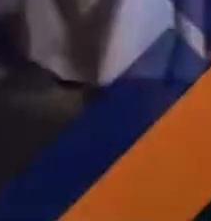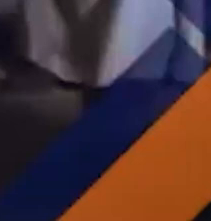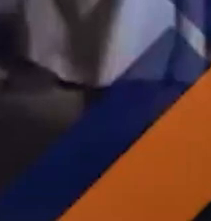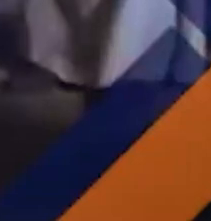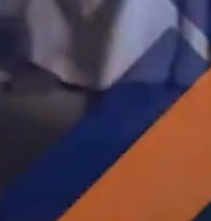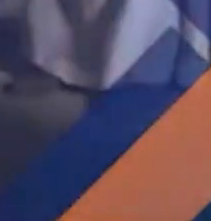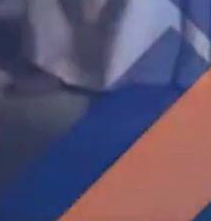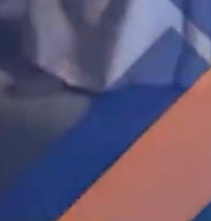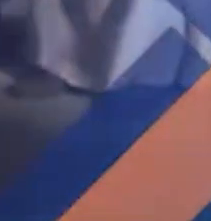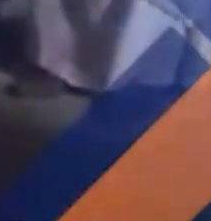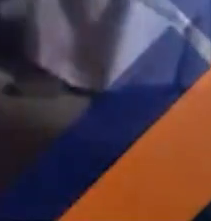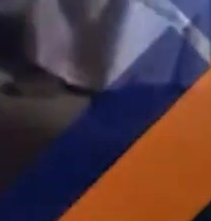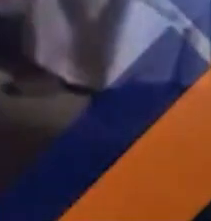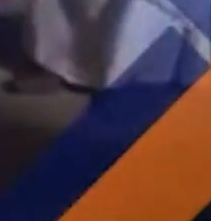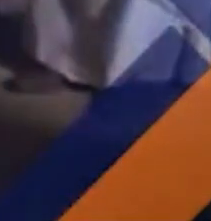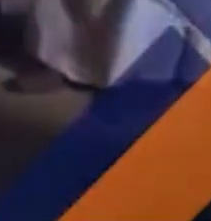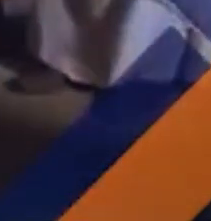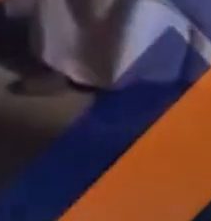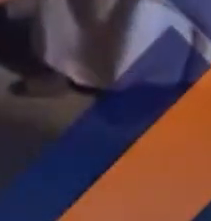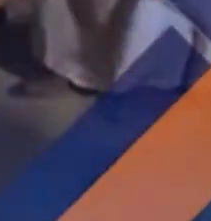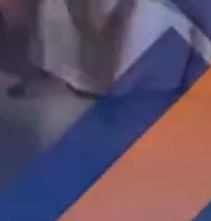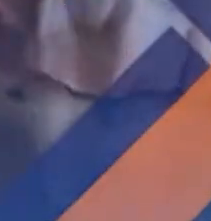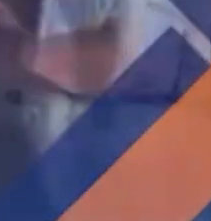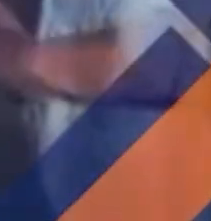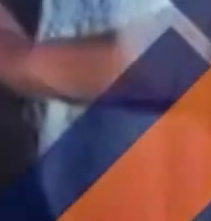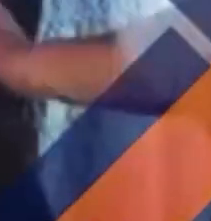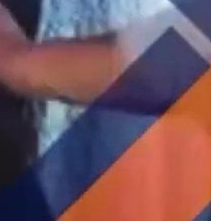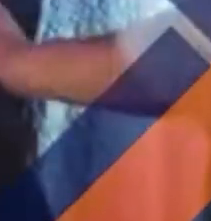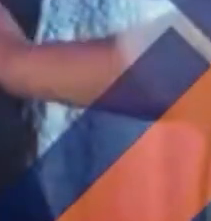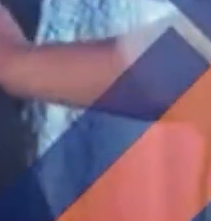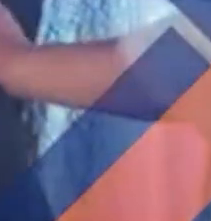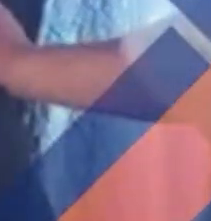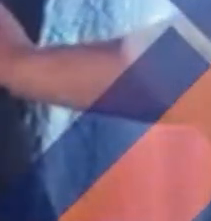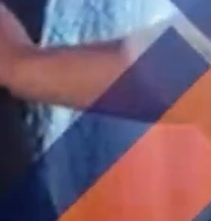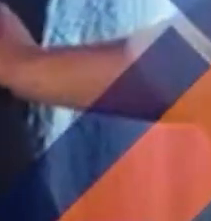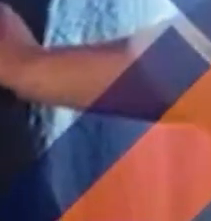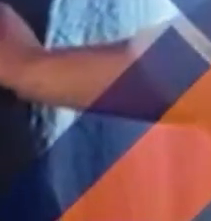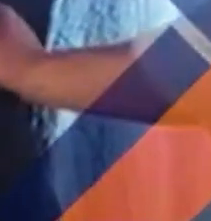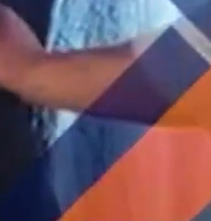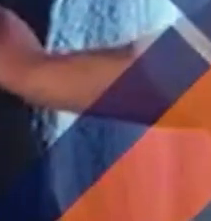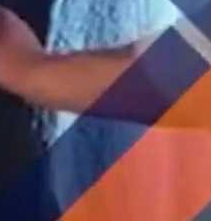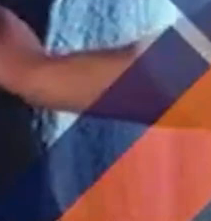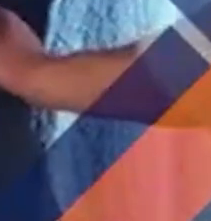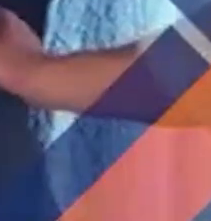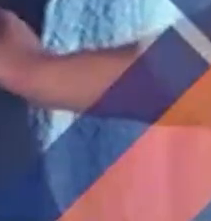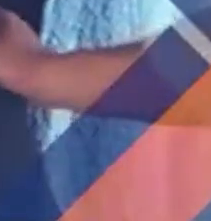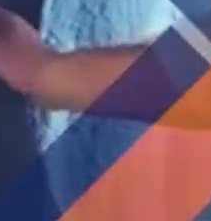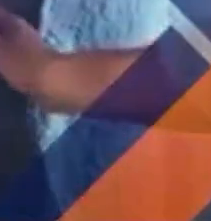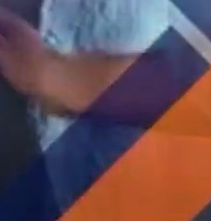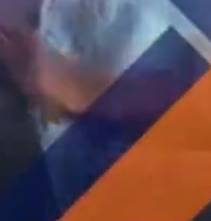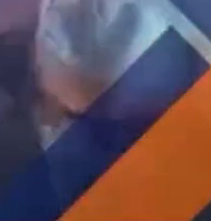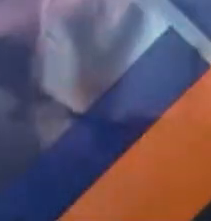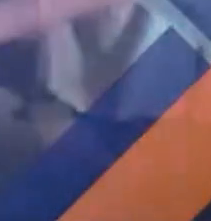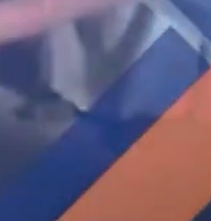her action. Nu aku nu kra. And this is predicted, this is prescribed by law. Na we wa chiro e wo